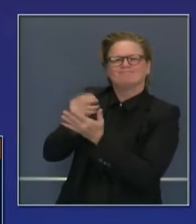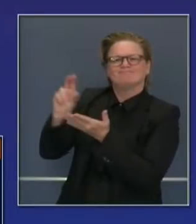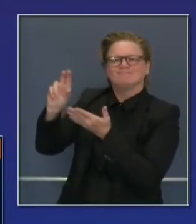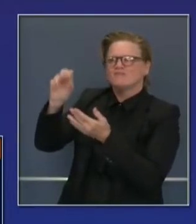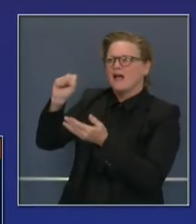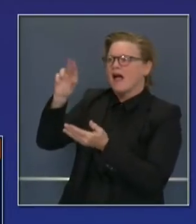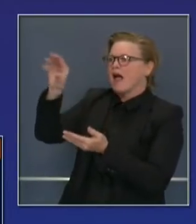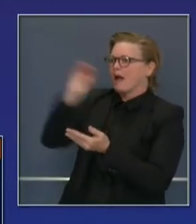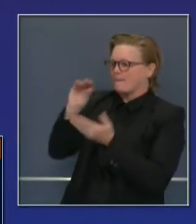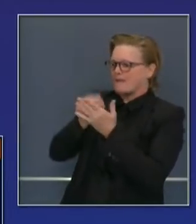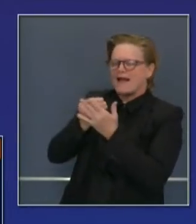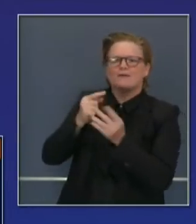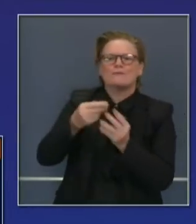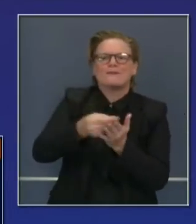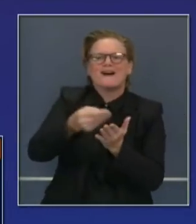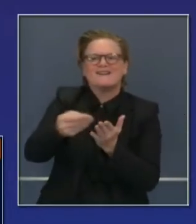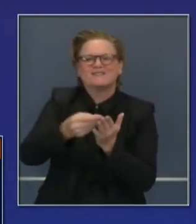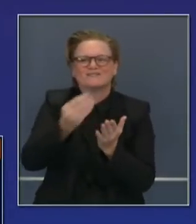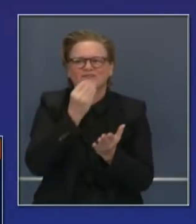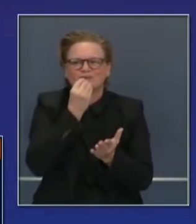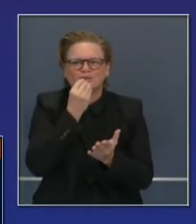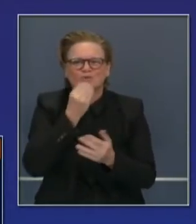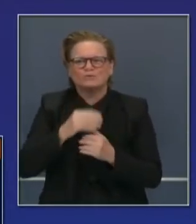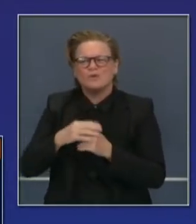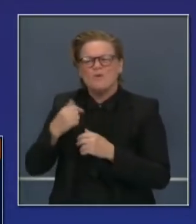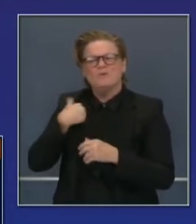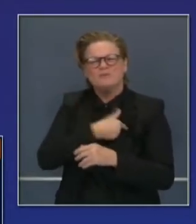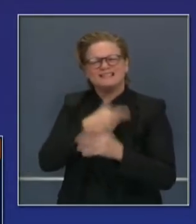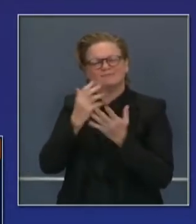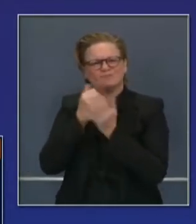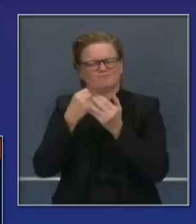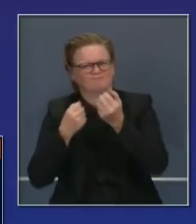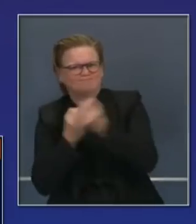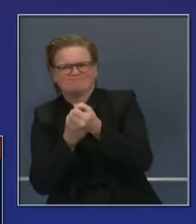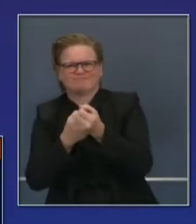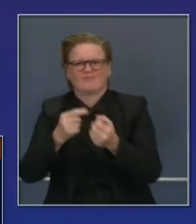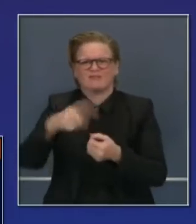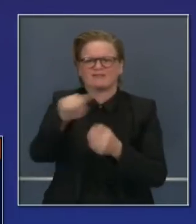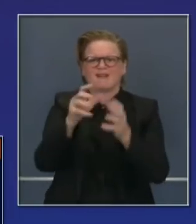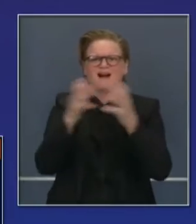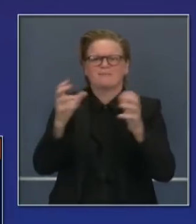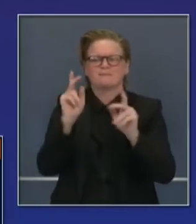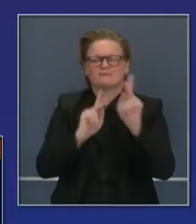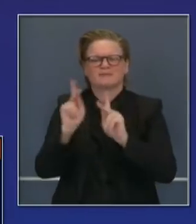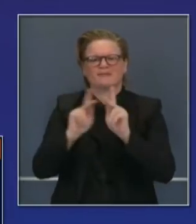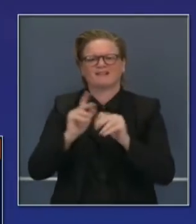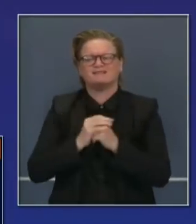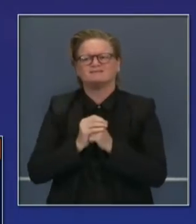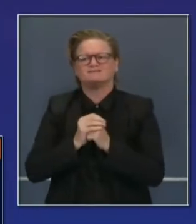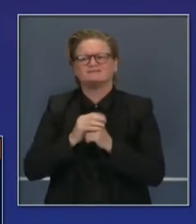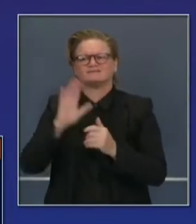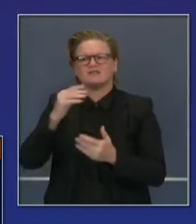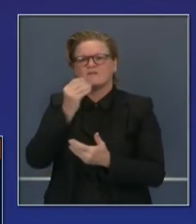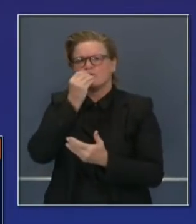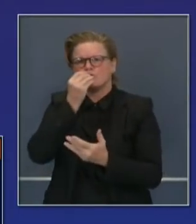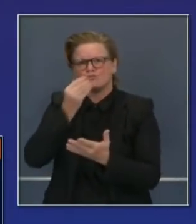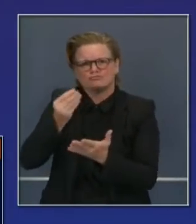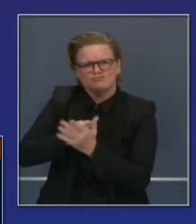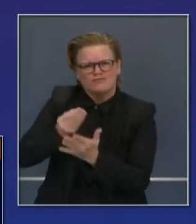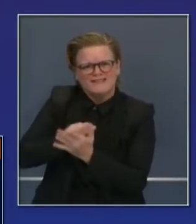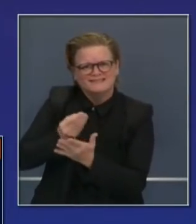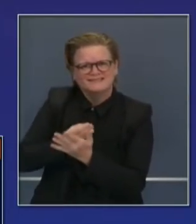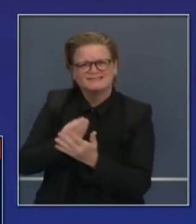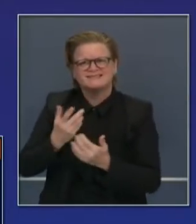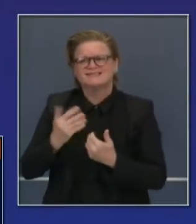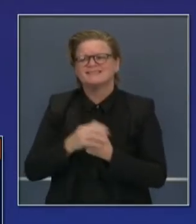reaching vast majority of folks across this state in need. And our food banks, the heroic work of our food banks. And I